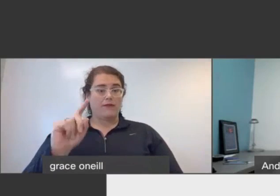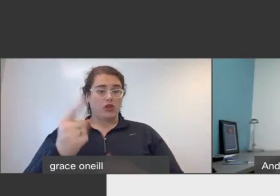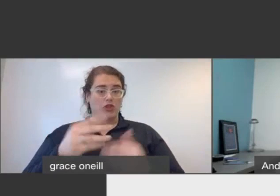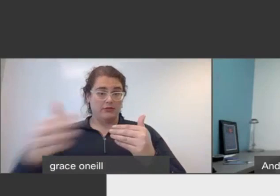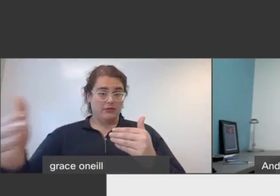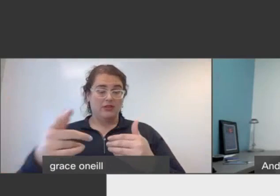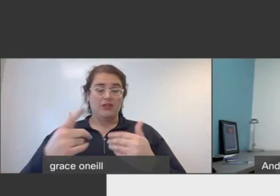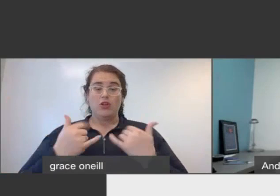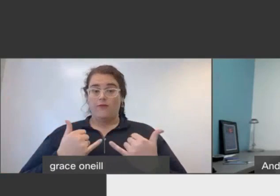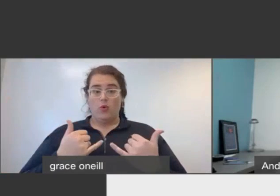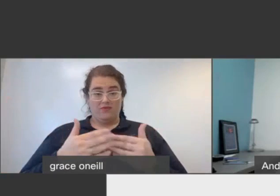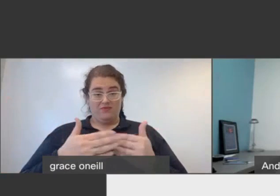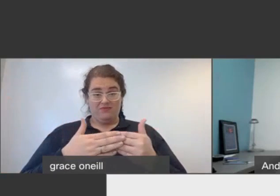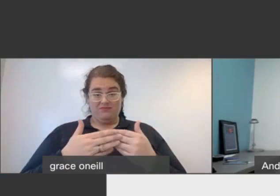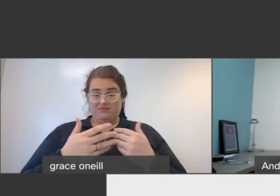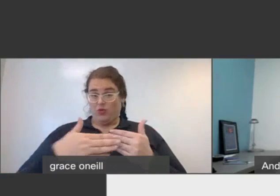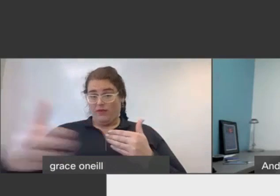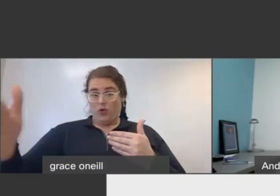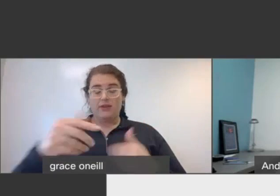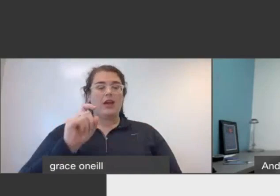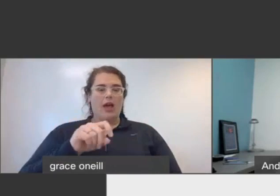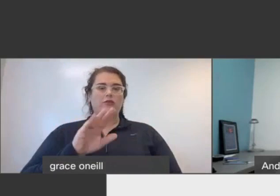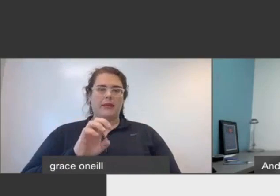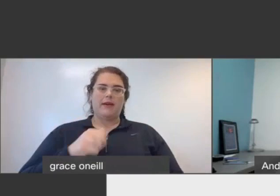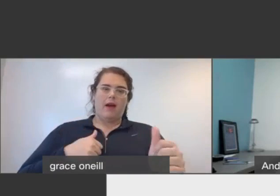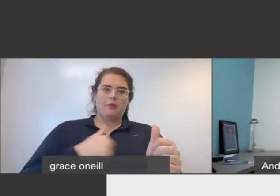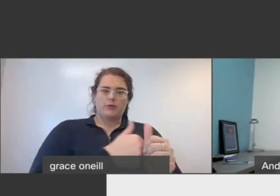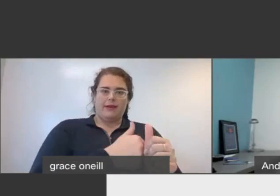to be current with COVID vaccination.